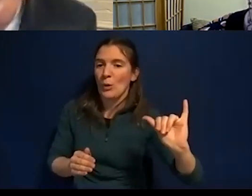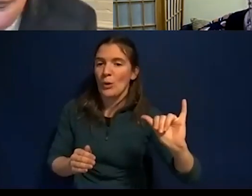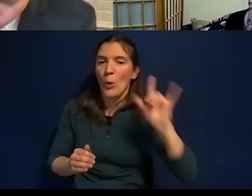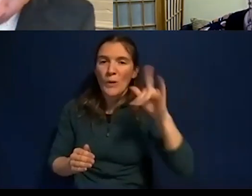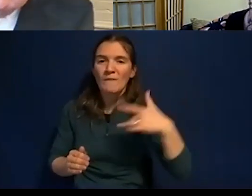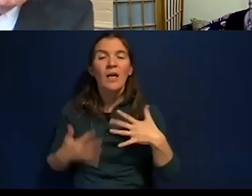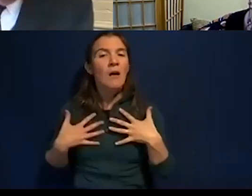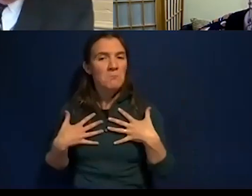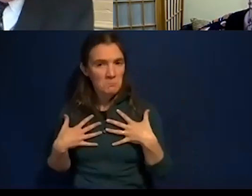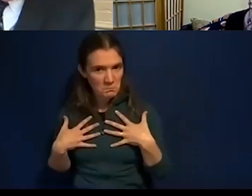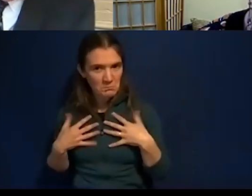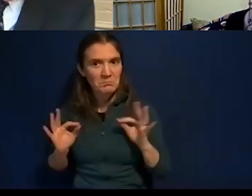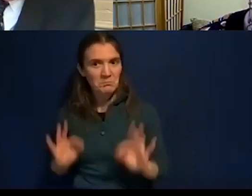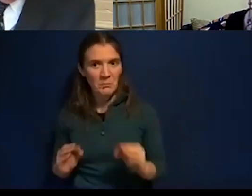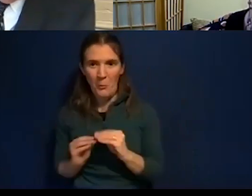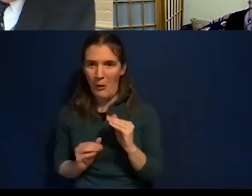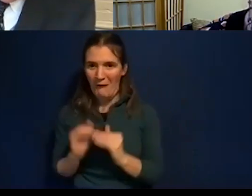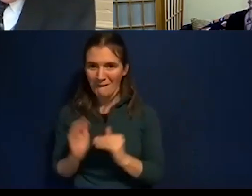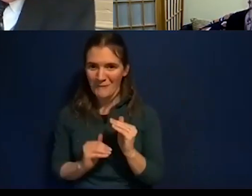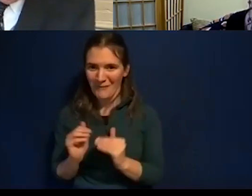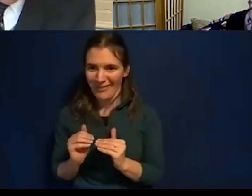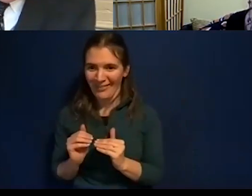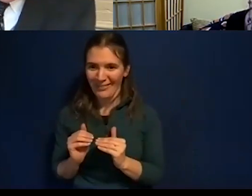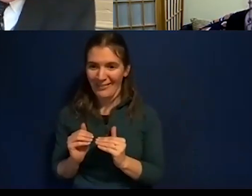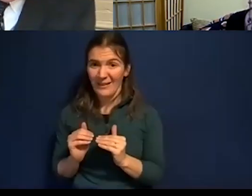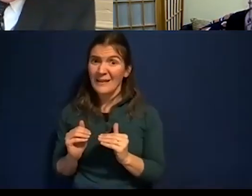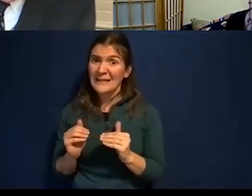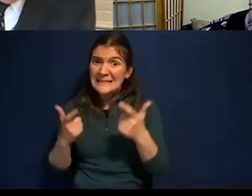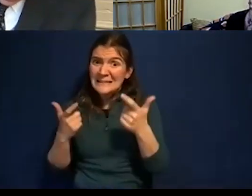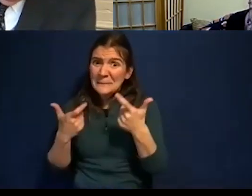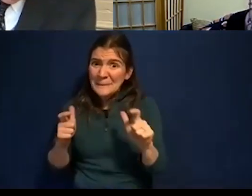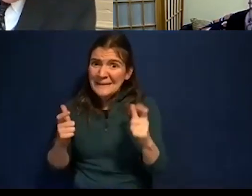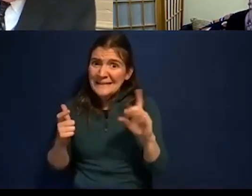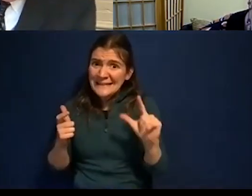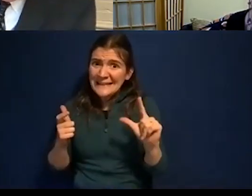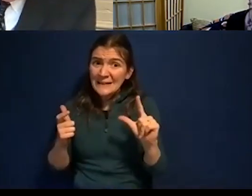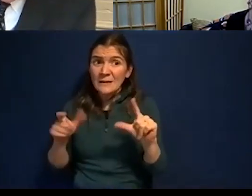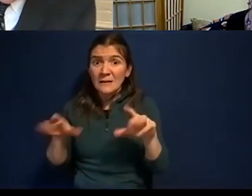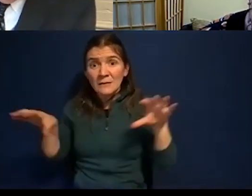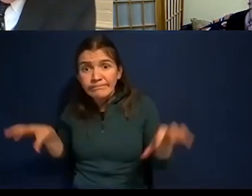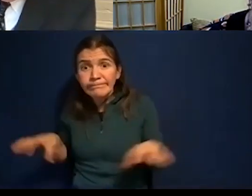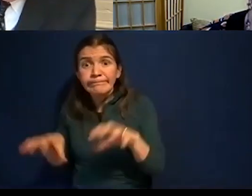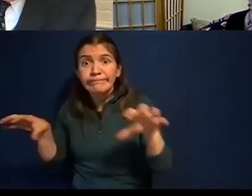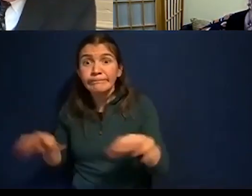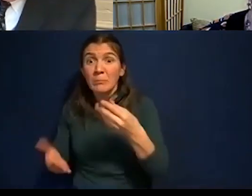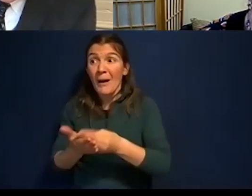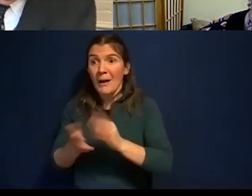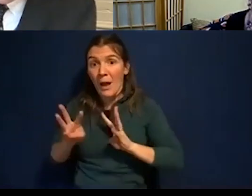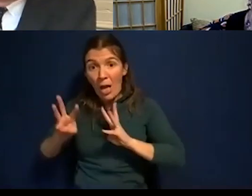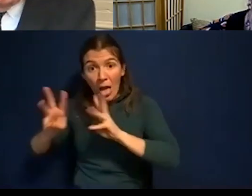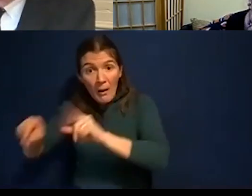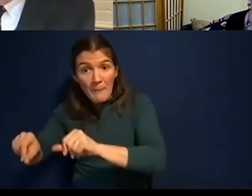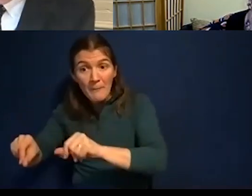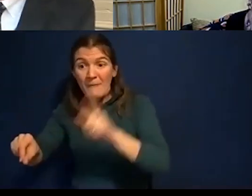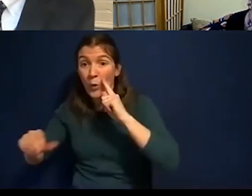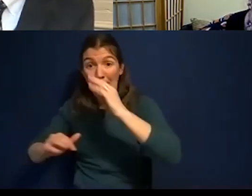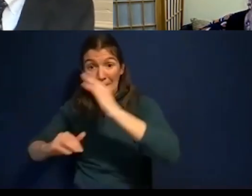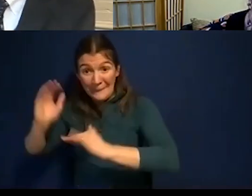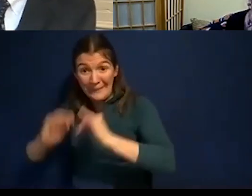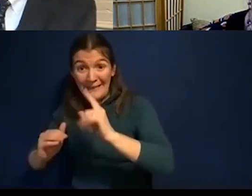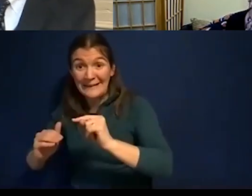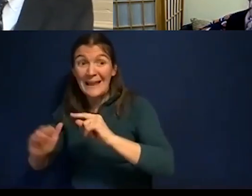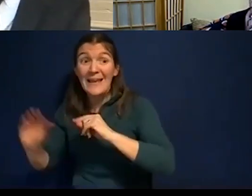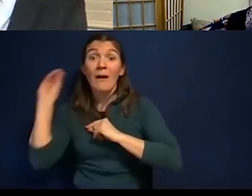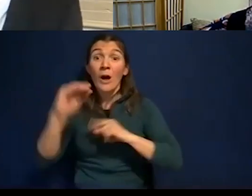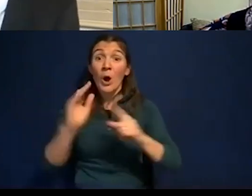more comfortable, because it's a considerable amount of effort and money to build this thing. And